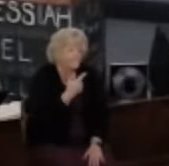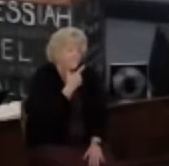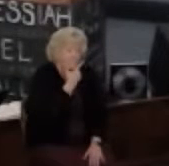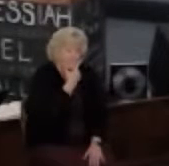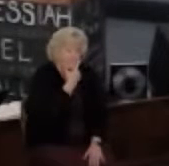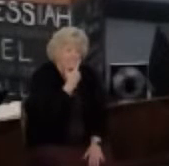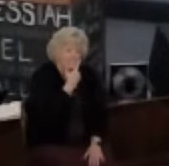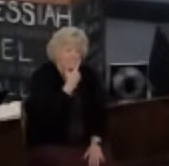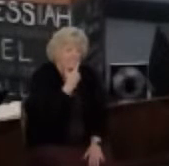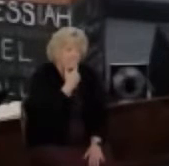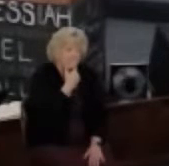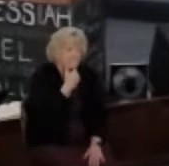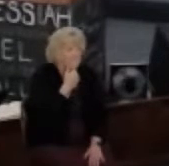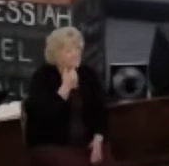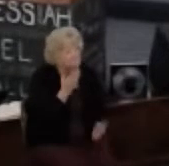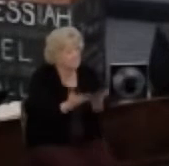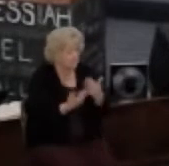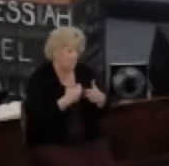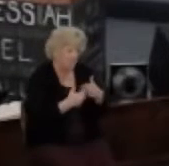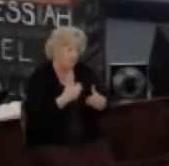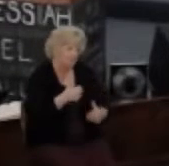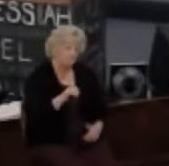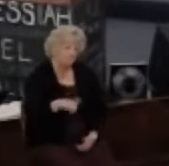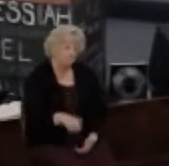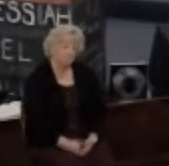If they do, there's a problem.